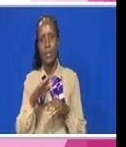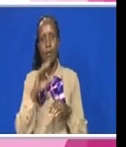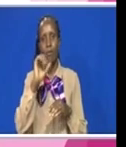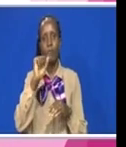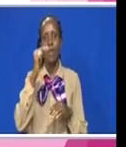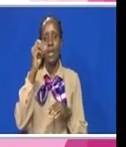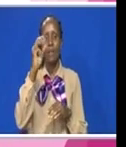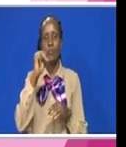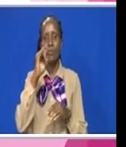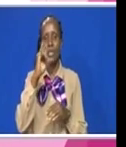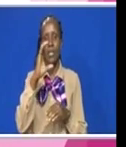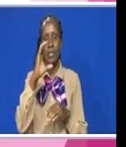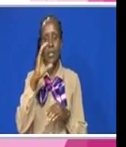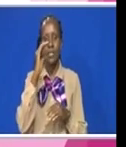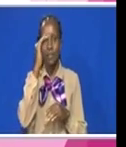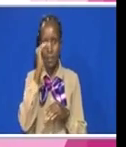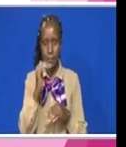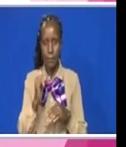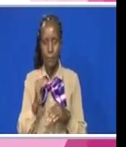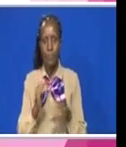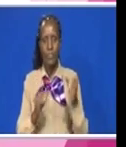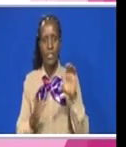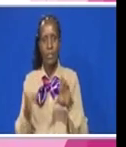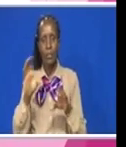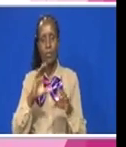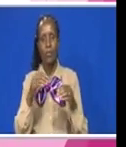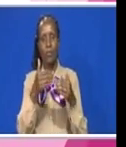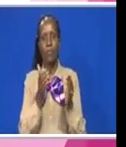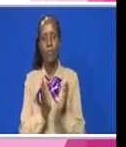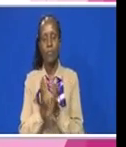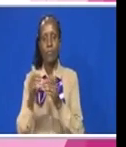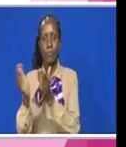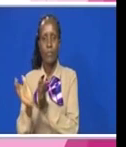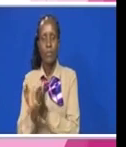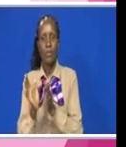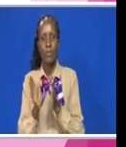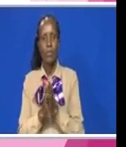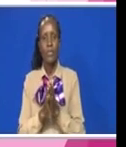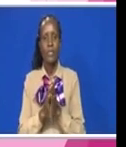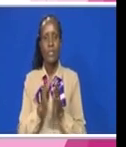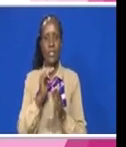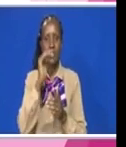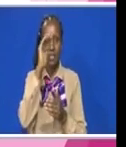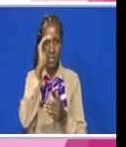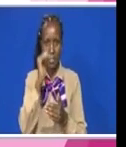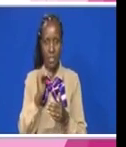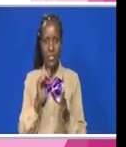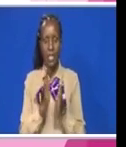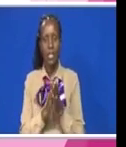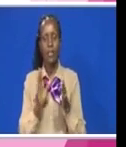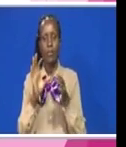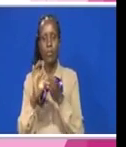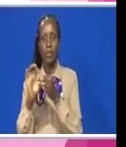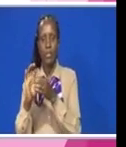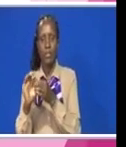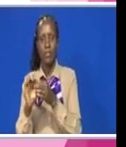structure, the chemical families, and the structure on bonding. So we are going to